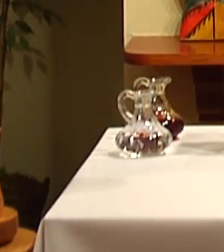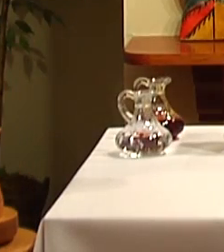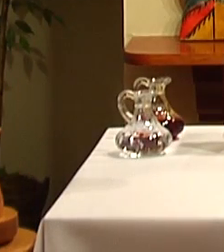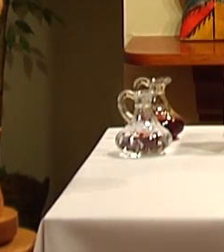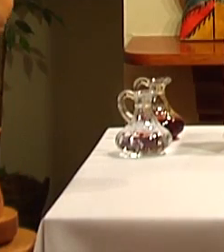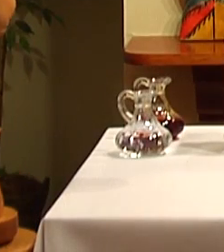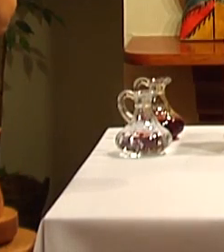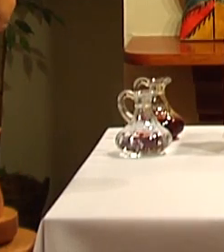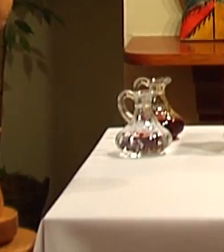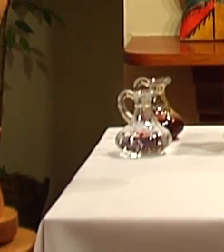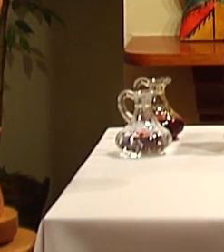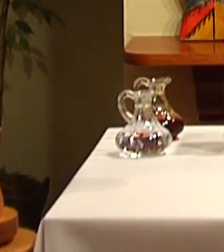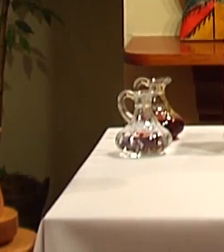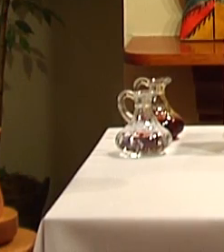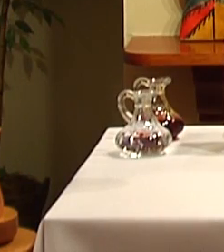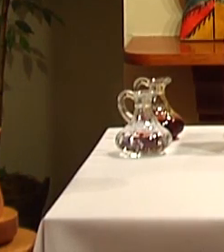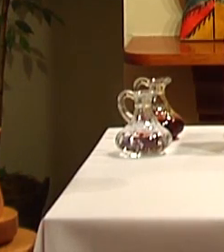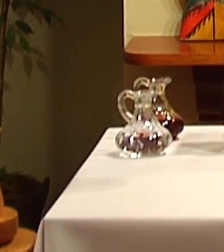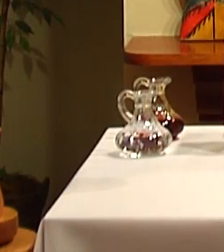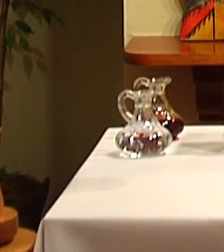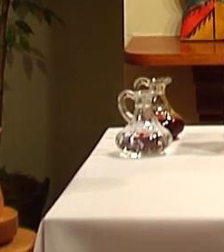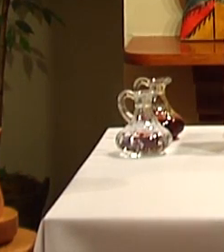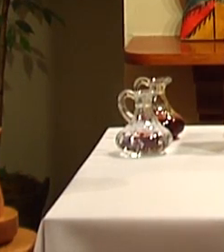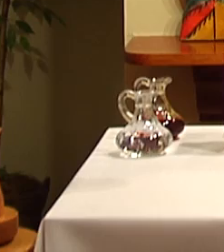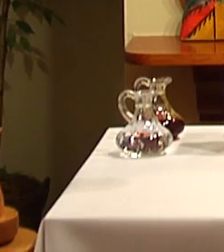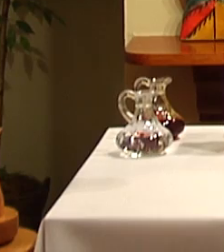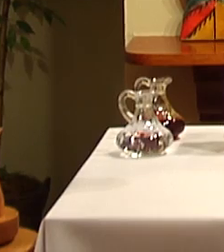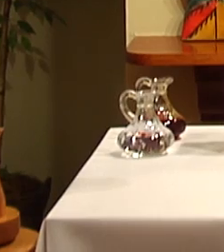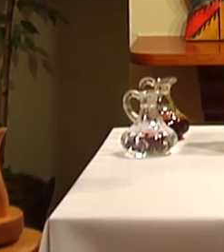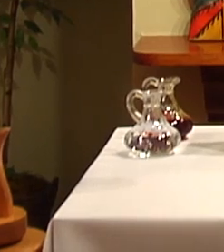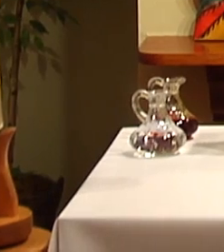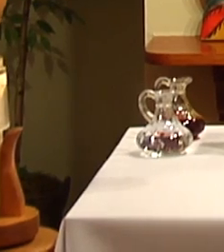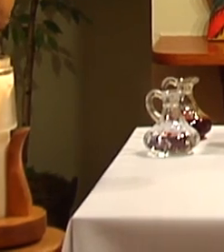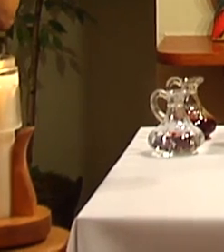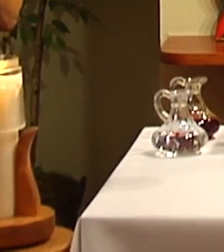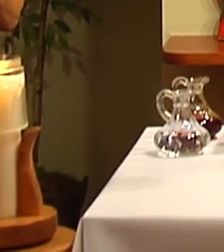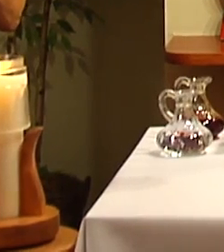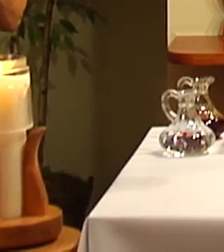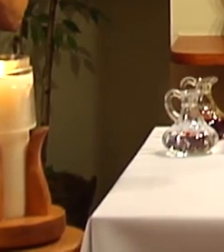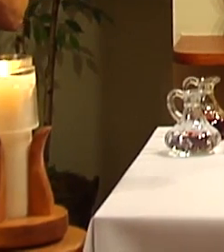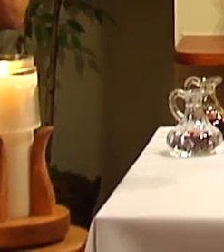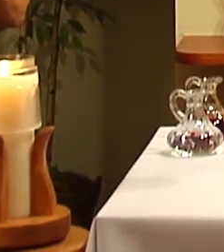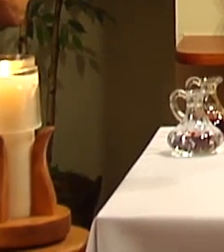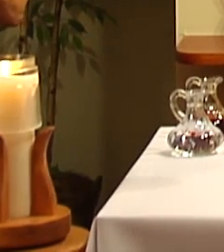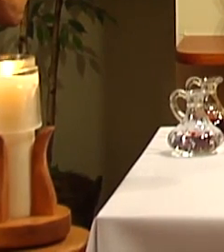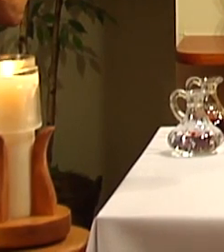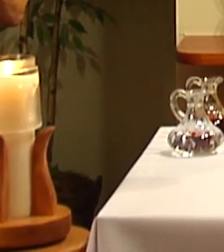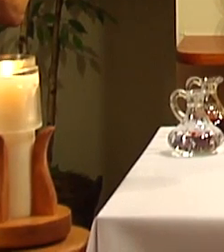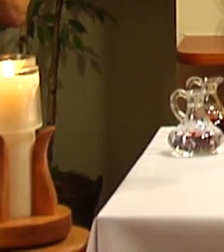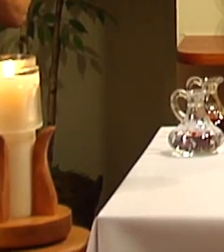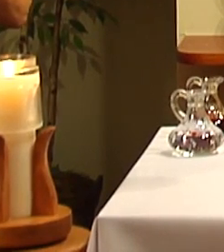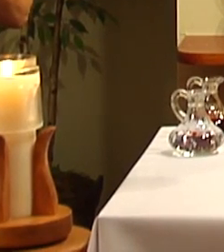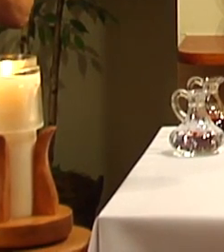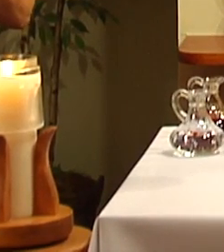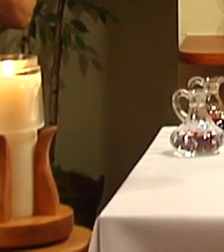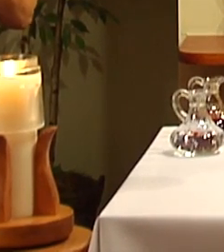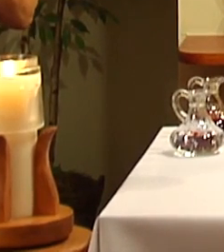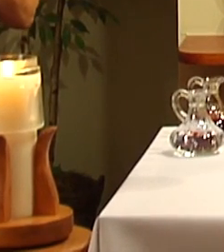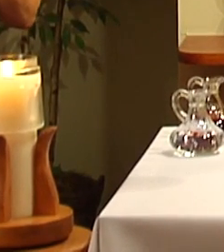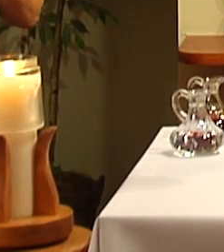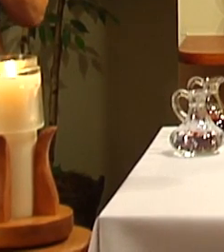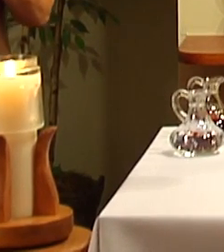Blessed are you, Lord God of all creations, for you have spread the bread of all creatures, given you man to make, come for us the bread of life.